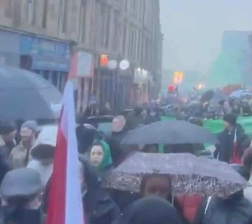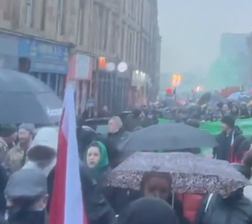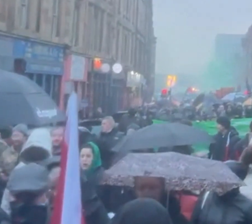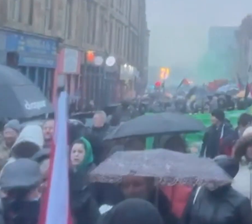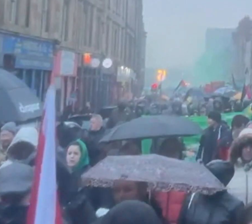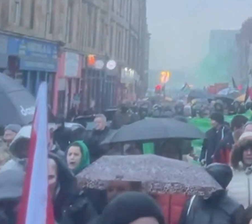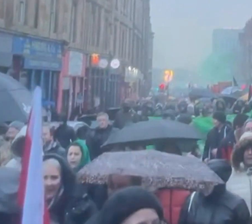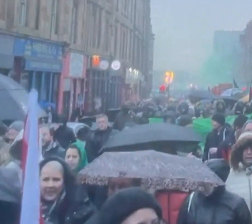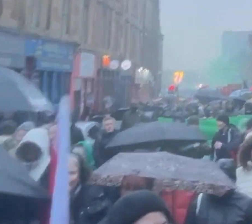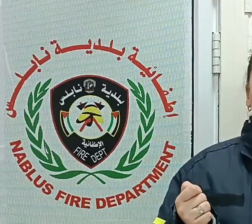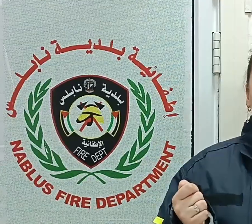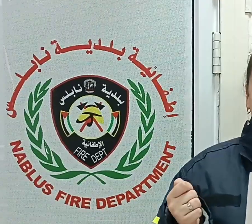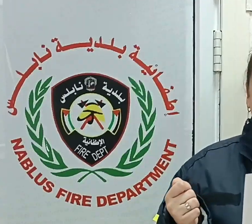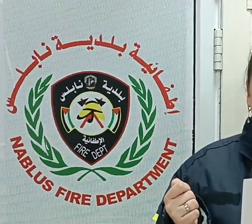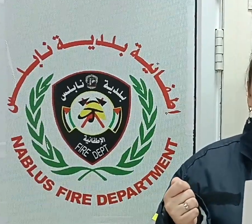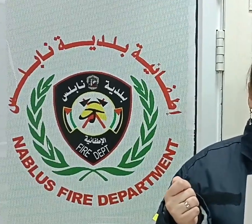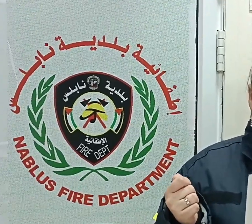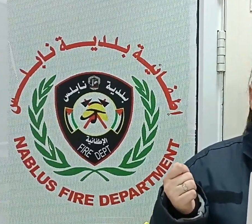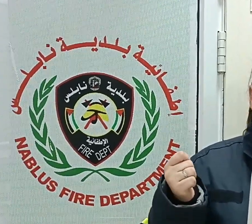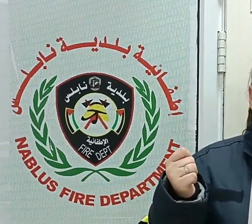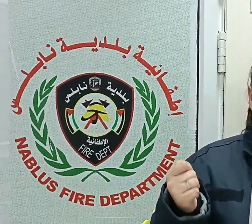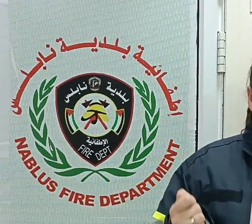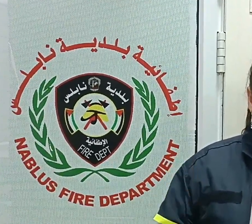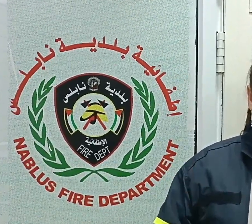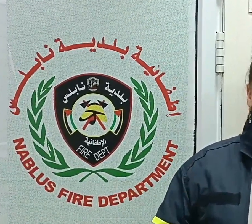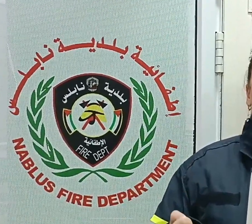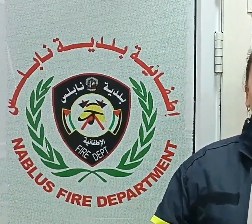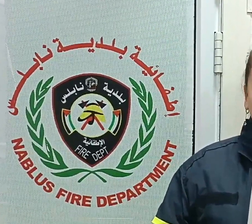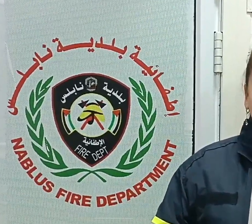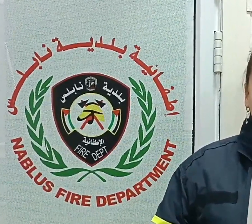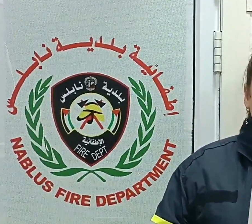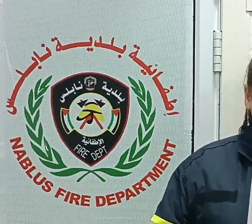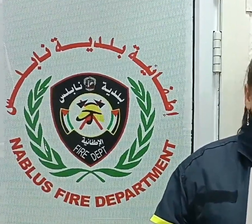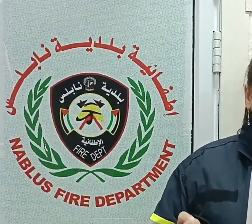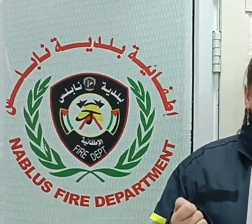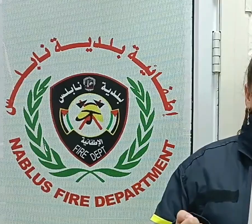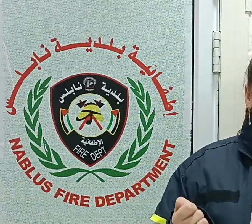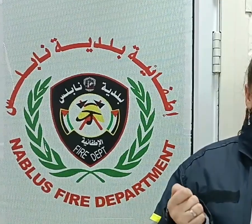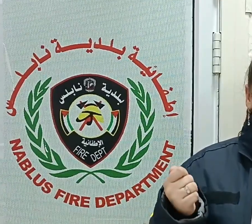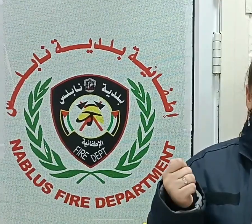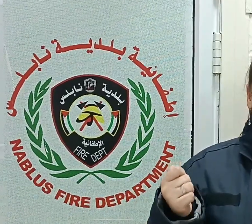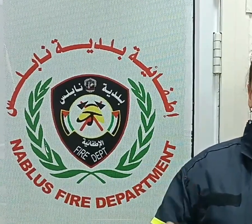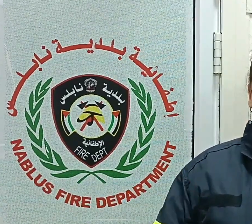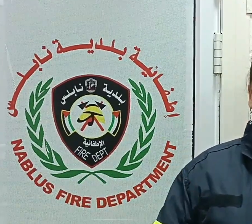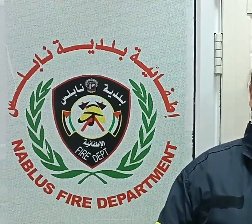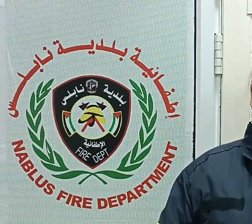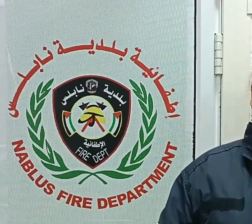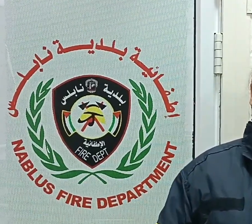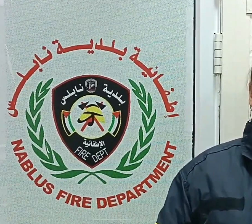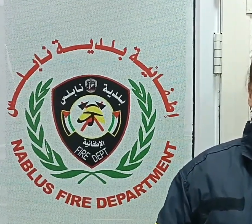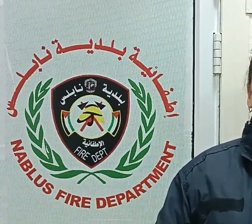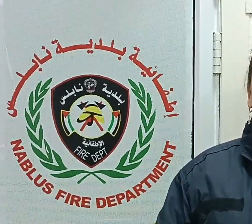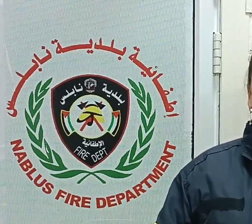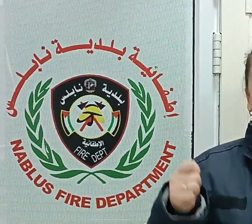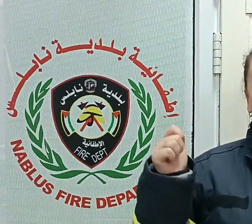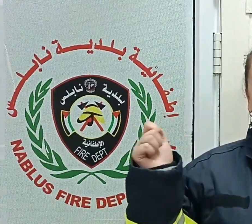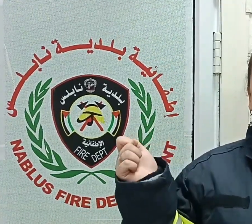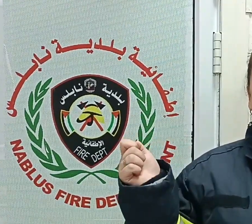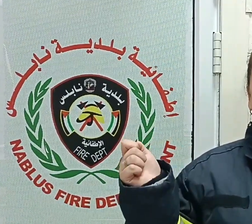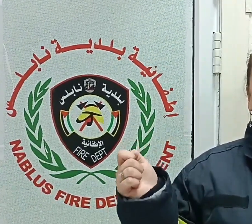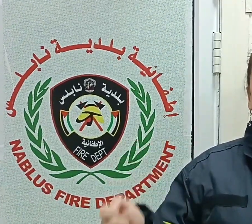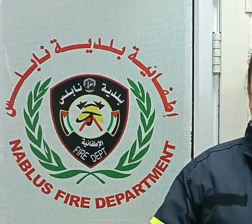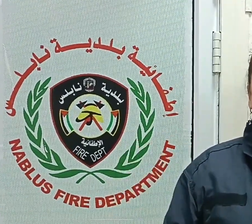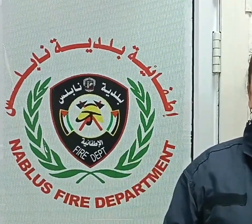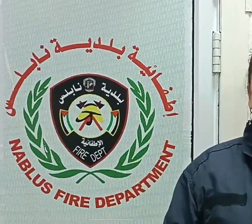lobbying, keep campaigning, sending love and solidarity from Palestine,